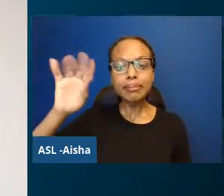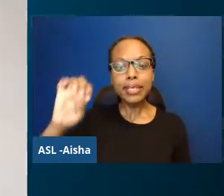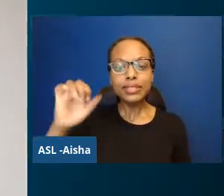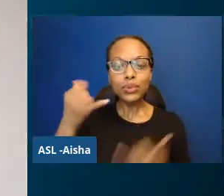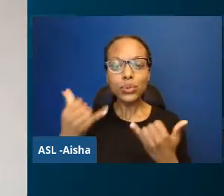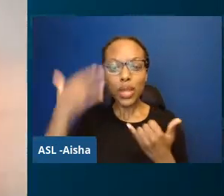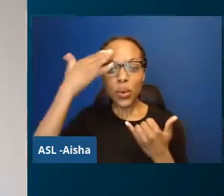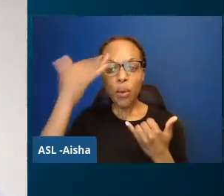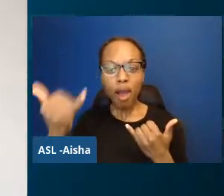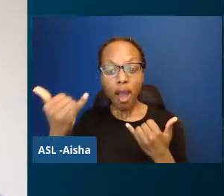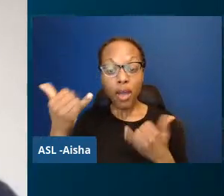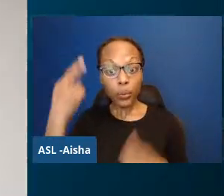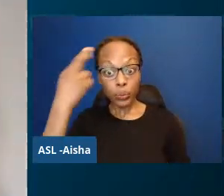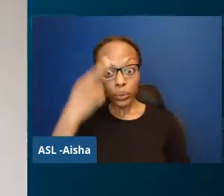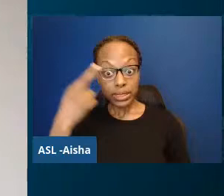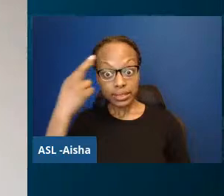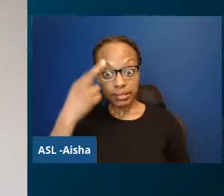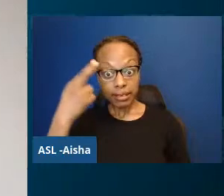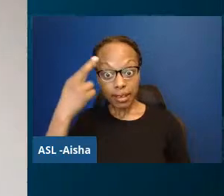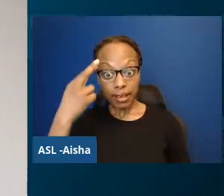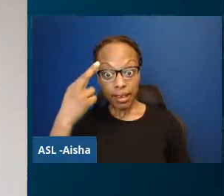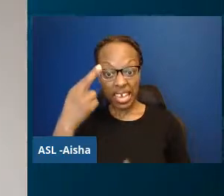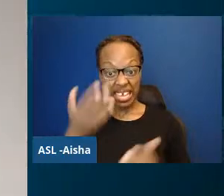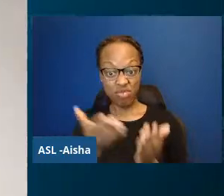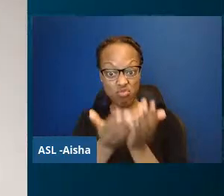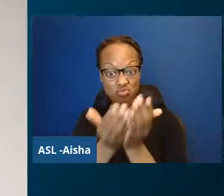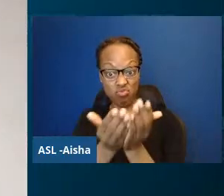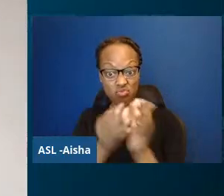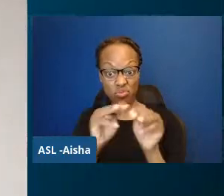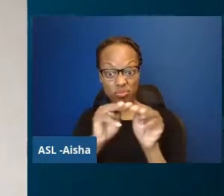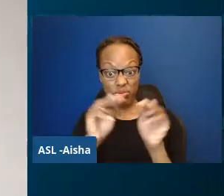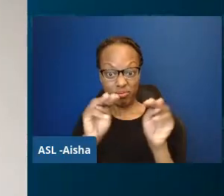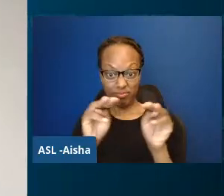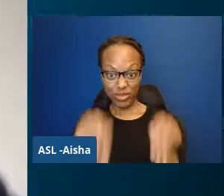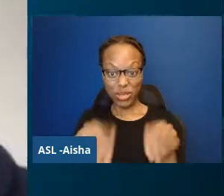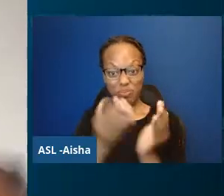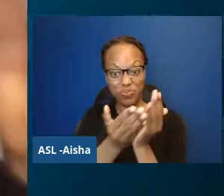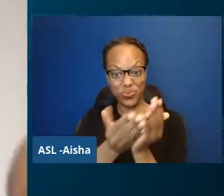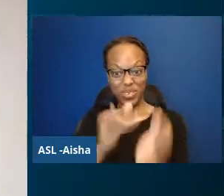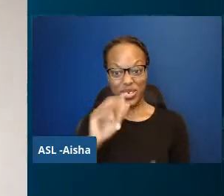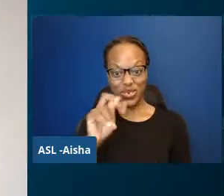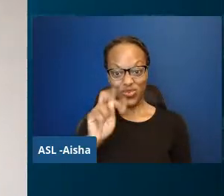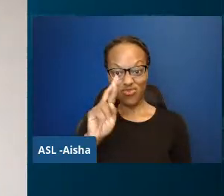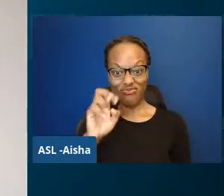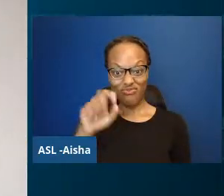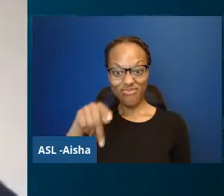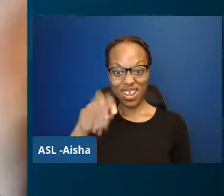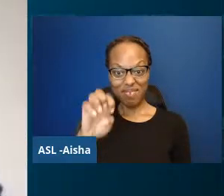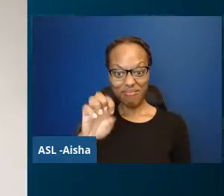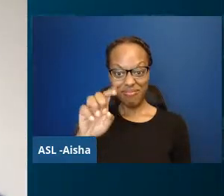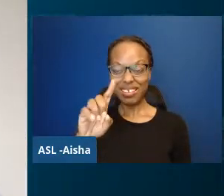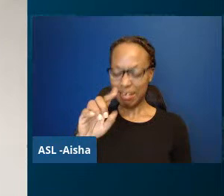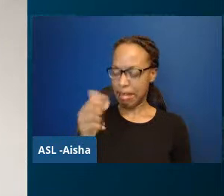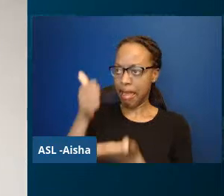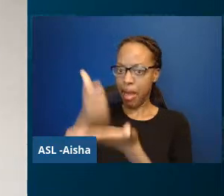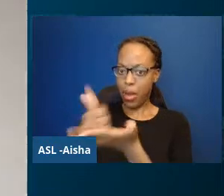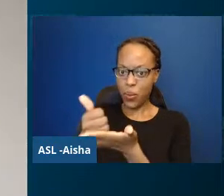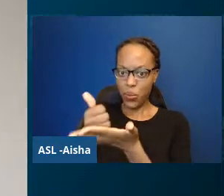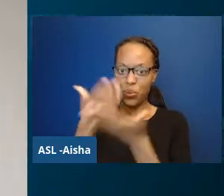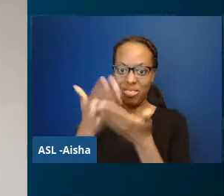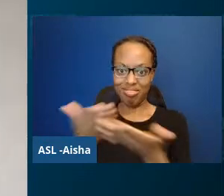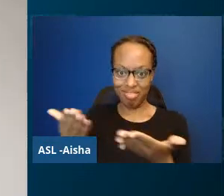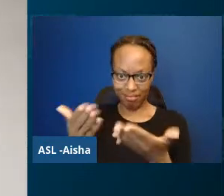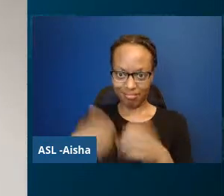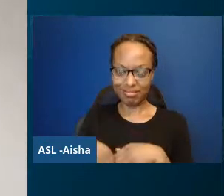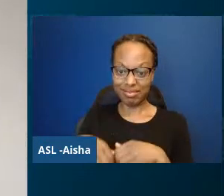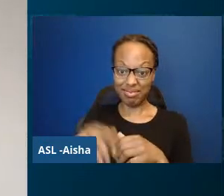the Intrepid helped out with things that went into outer space a long time ago. When capsules go up into outer space, they come back down, and usually they